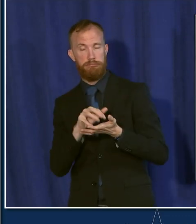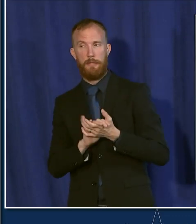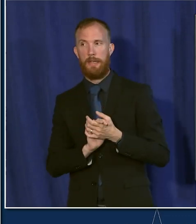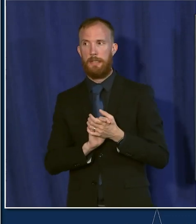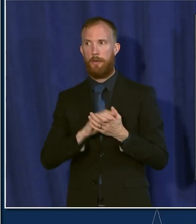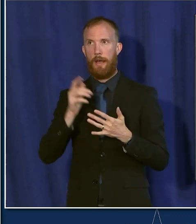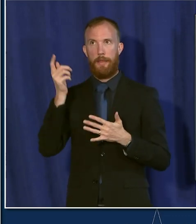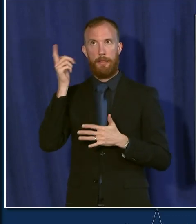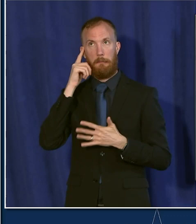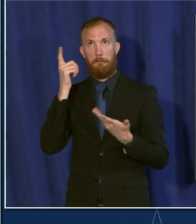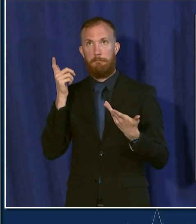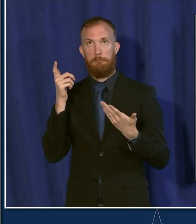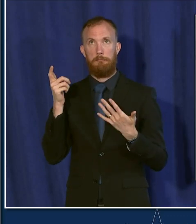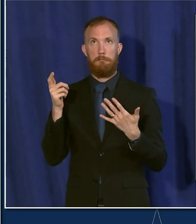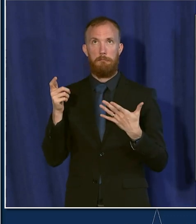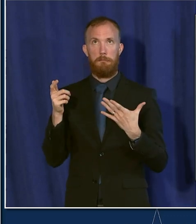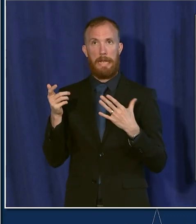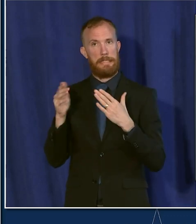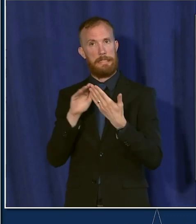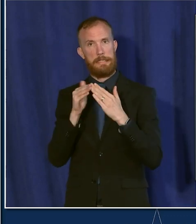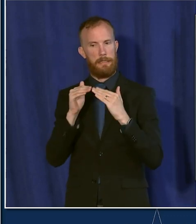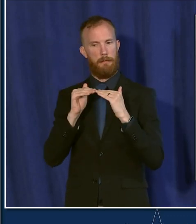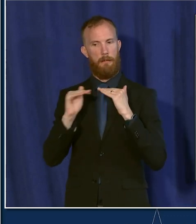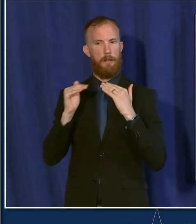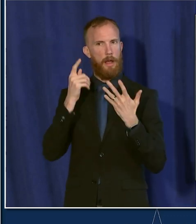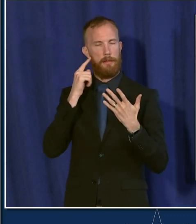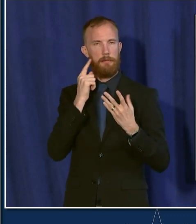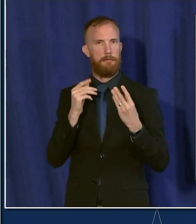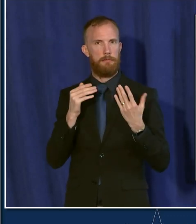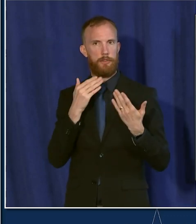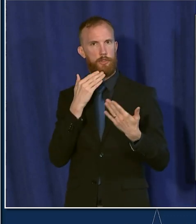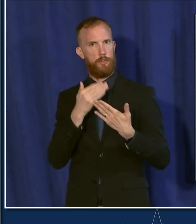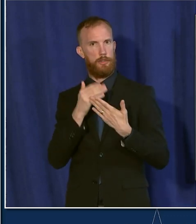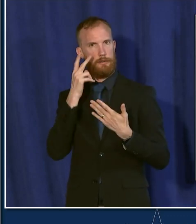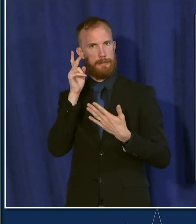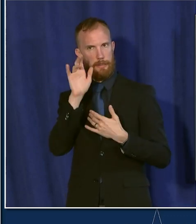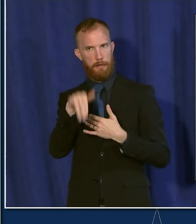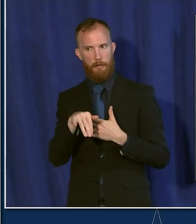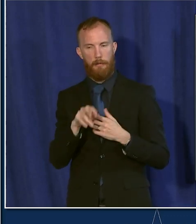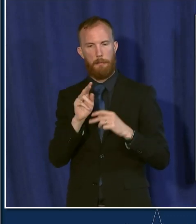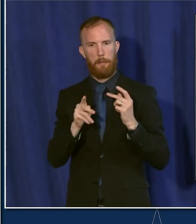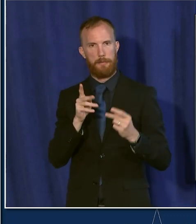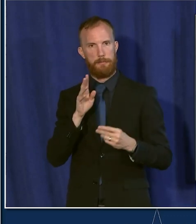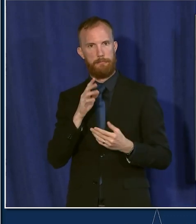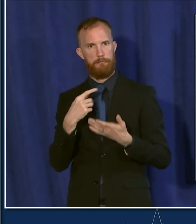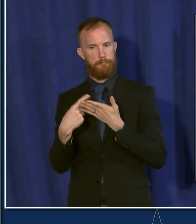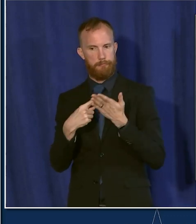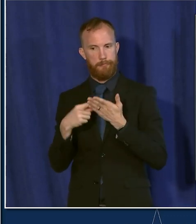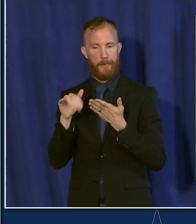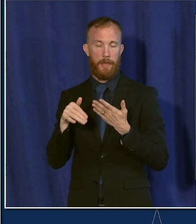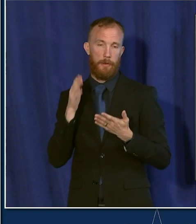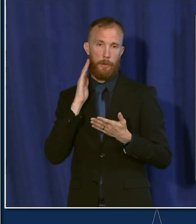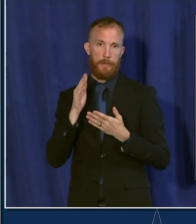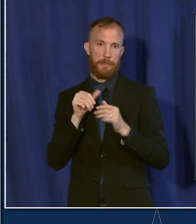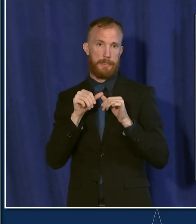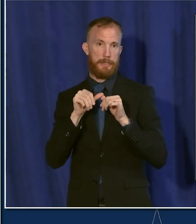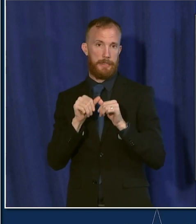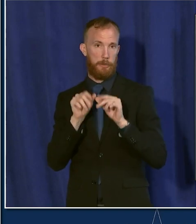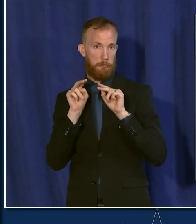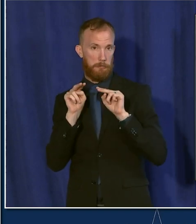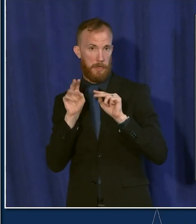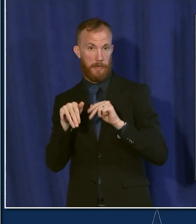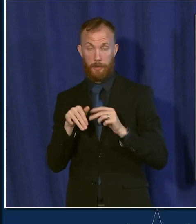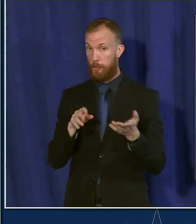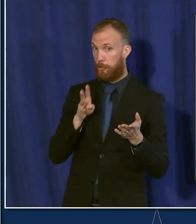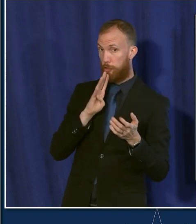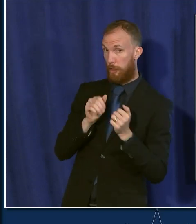level, it's been good to see this. I think be more in the conversation, and we're going to continue monitoring and talking about it. Are you talking to